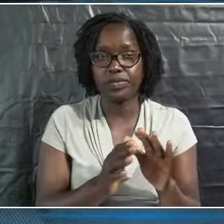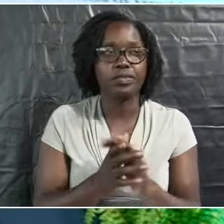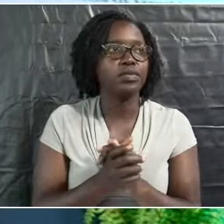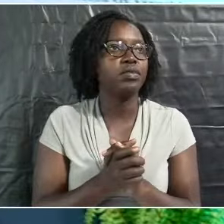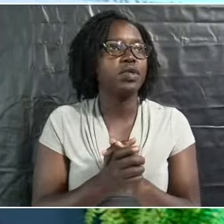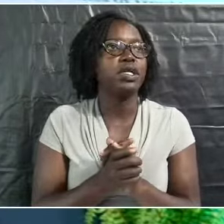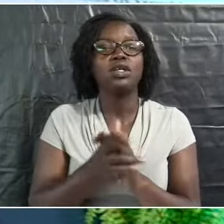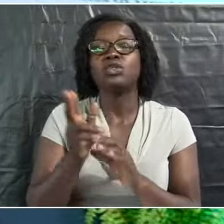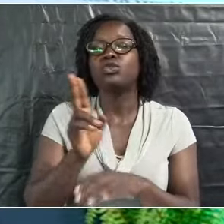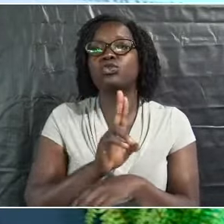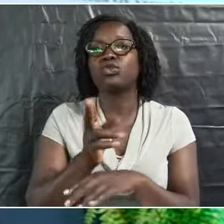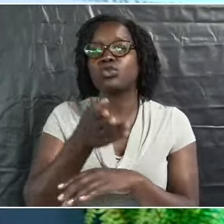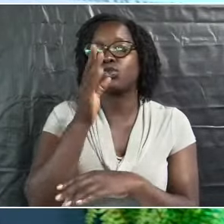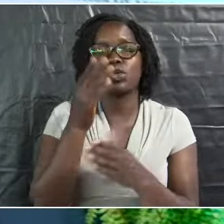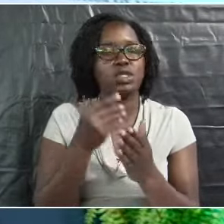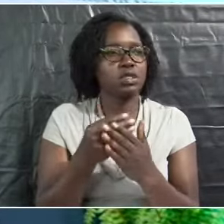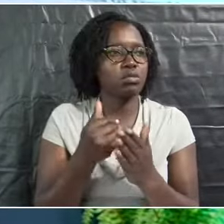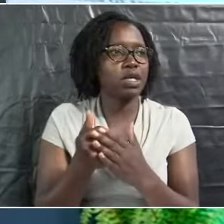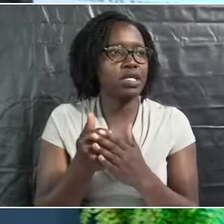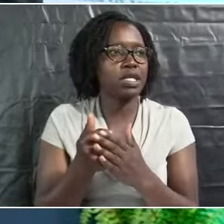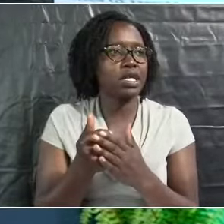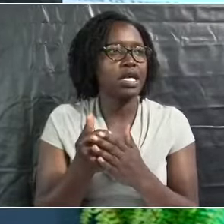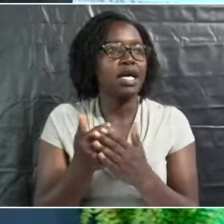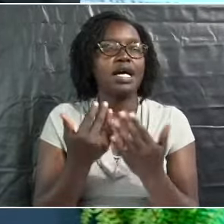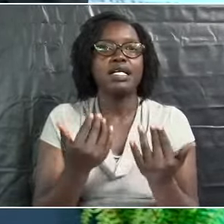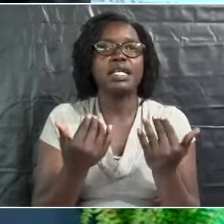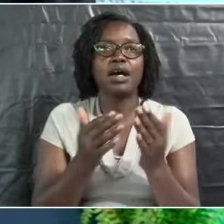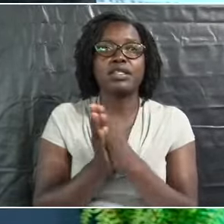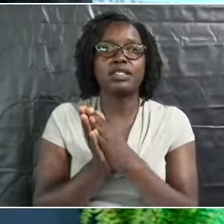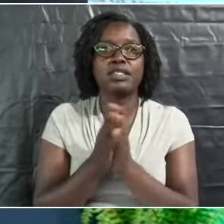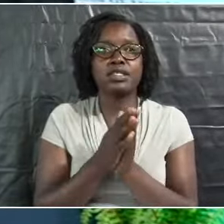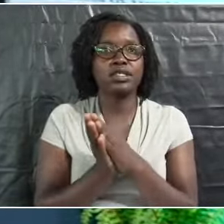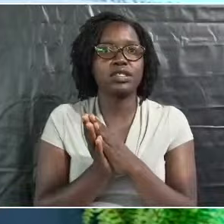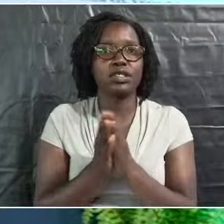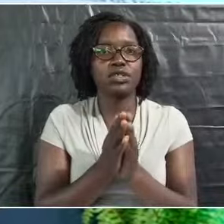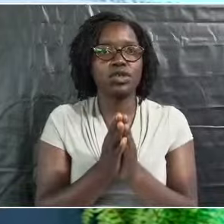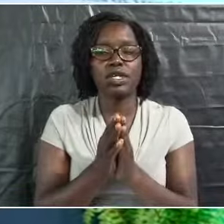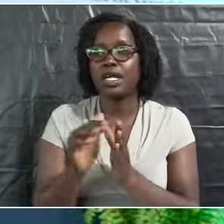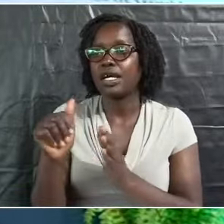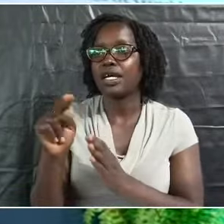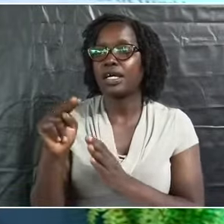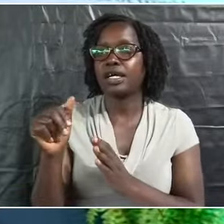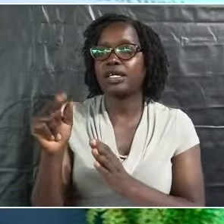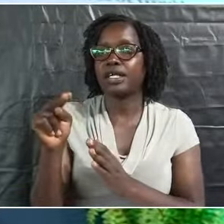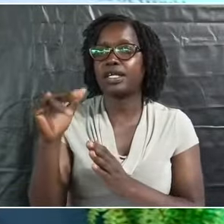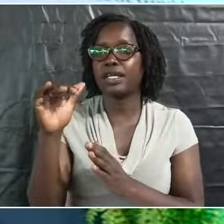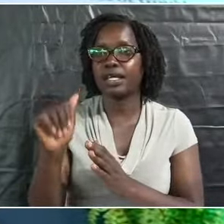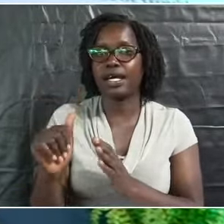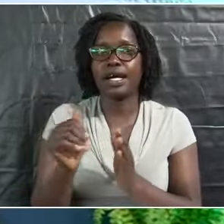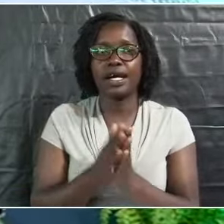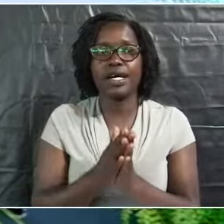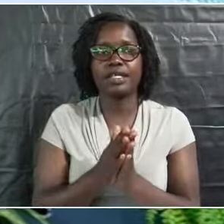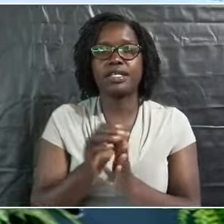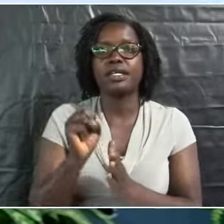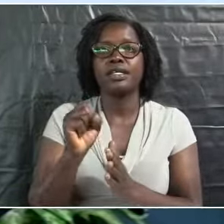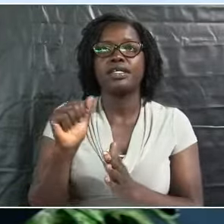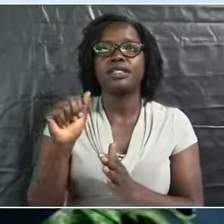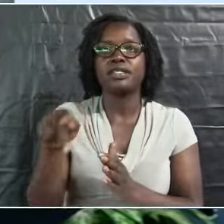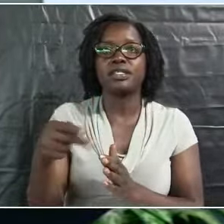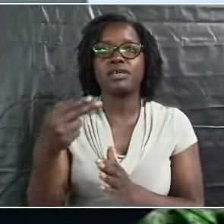You use God's money. Now, in this particular story, Ananias and Sapphira had